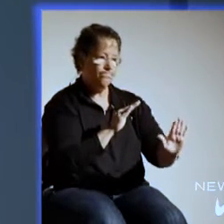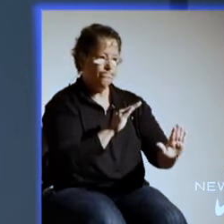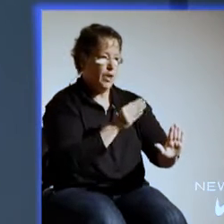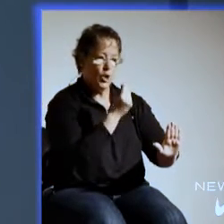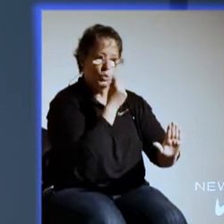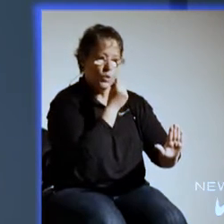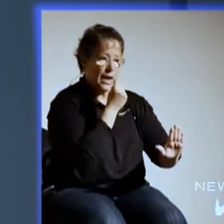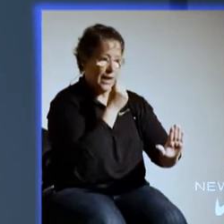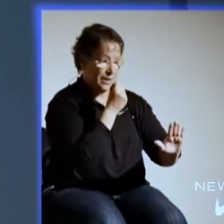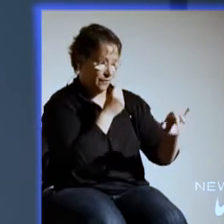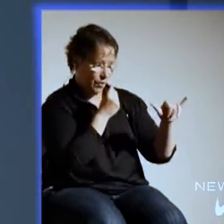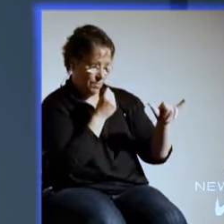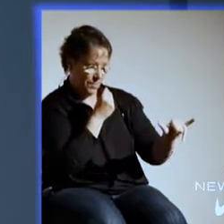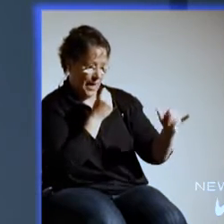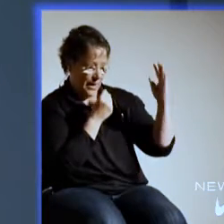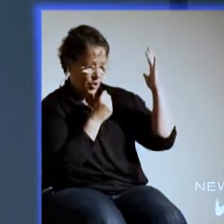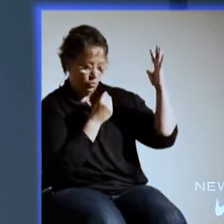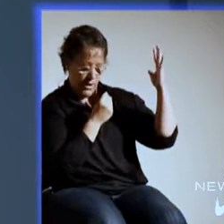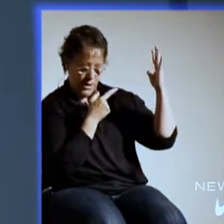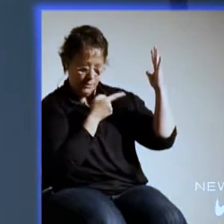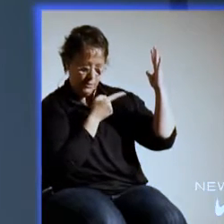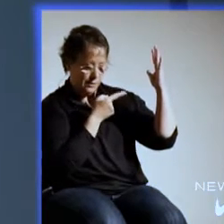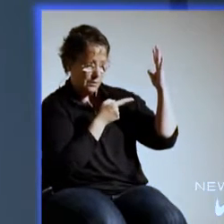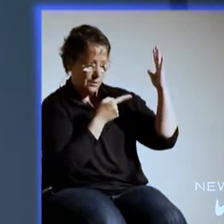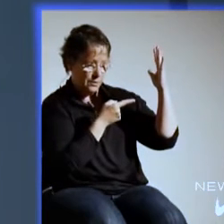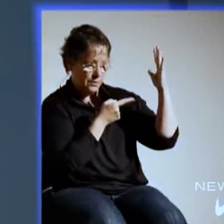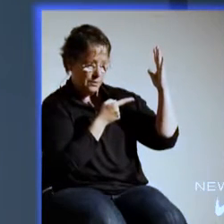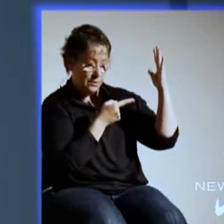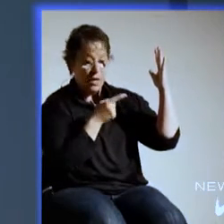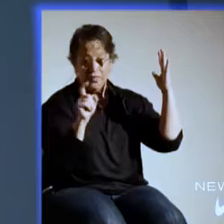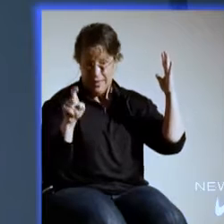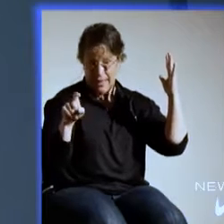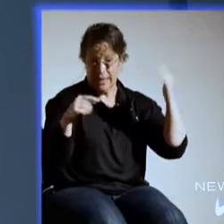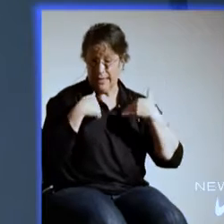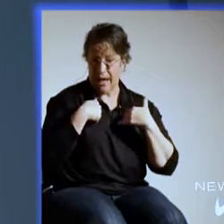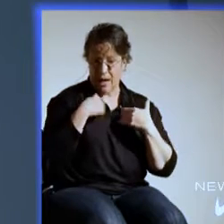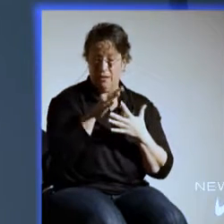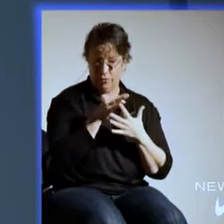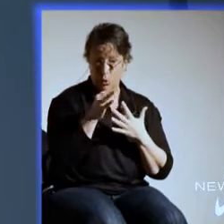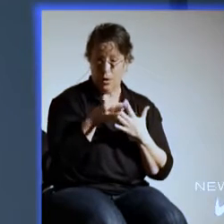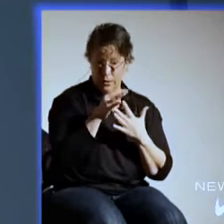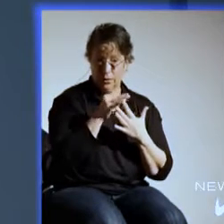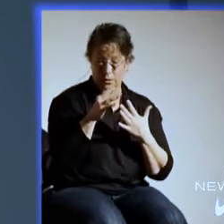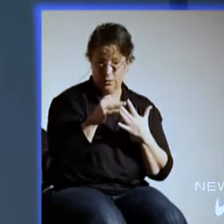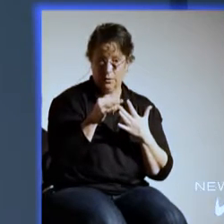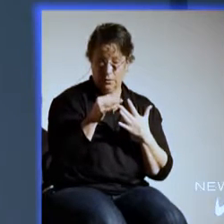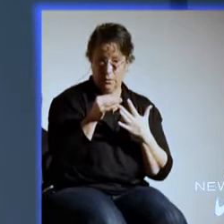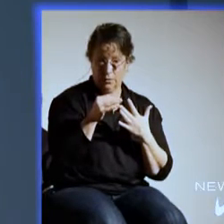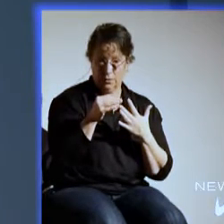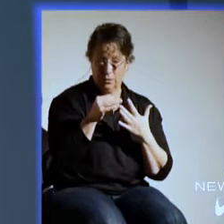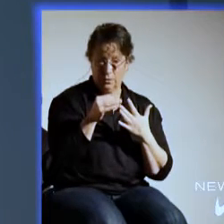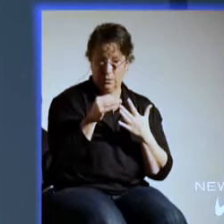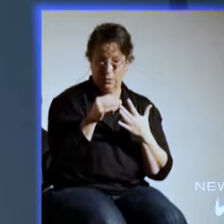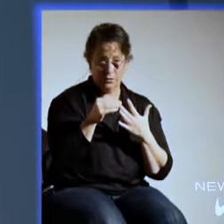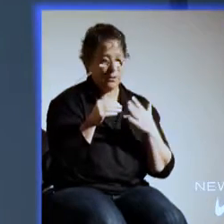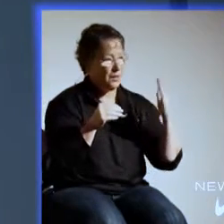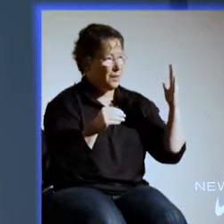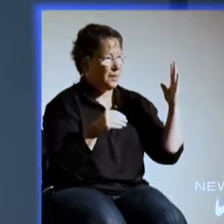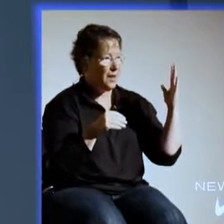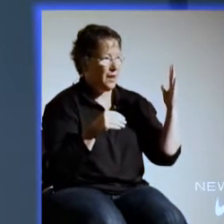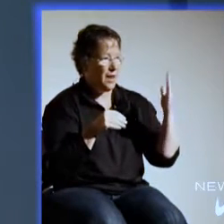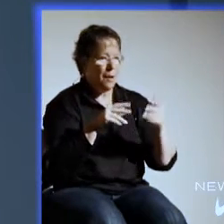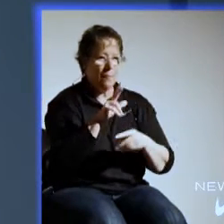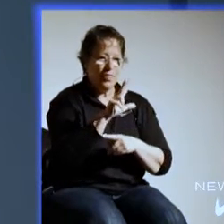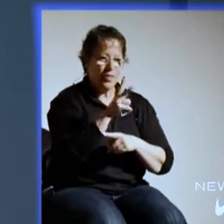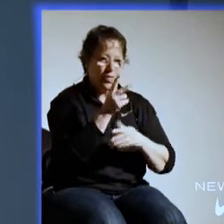He instructed them not to, because they had to have free moral choice, that they would die. But in just the third chapter